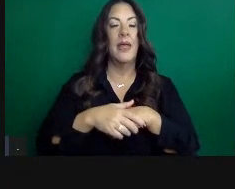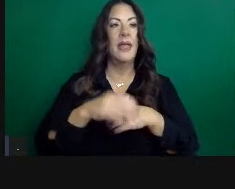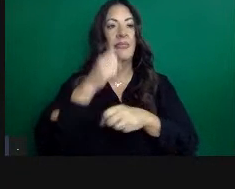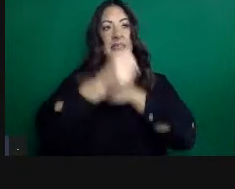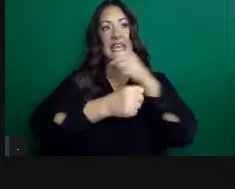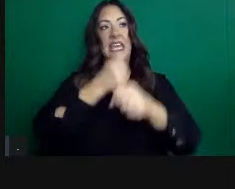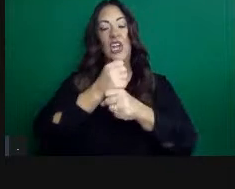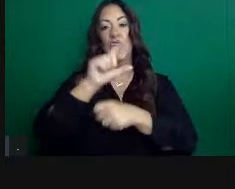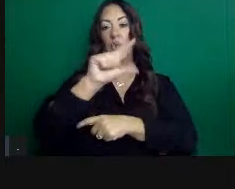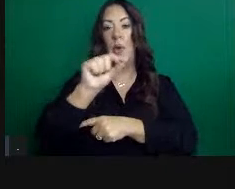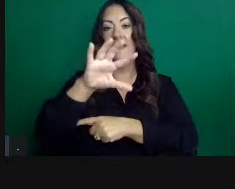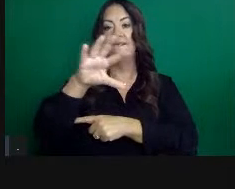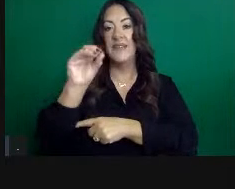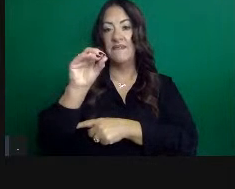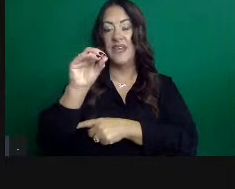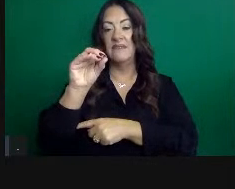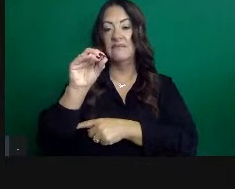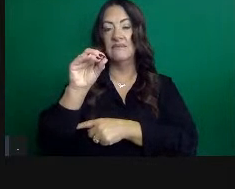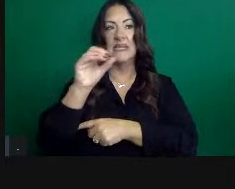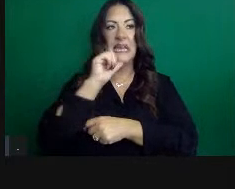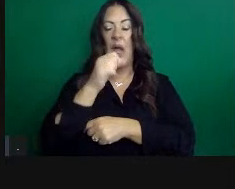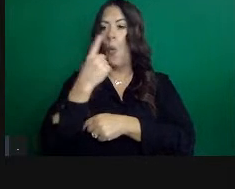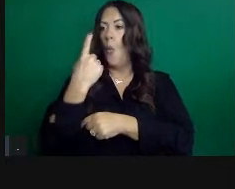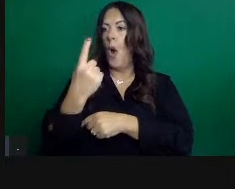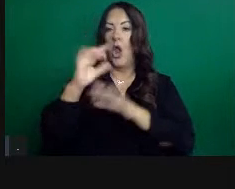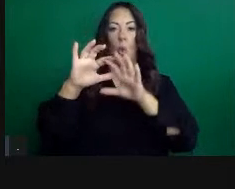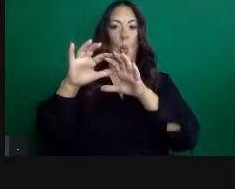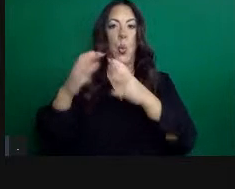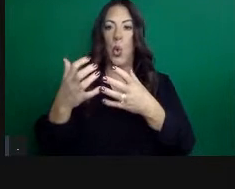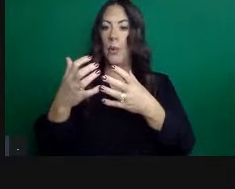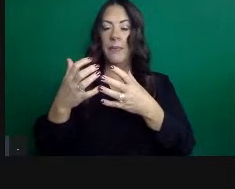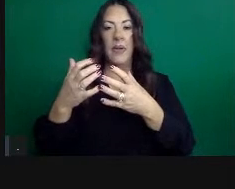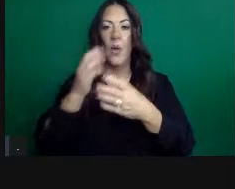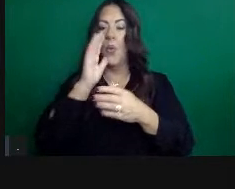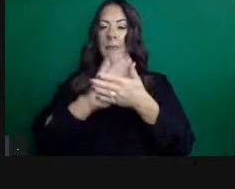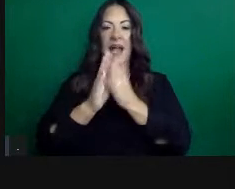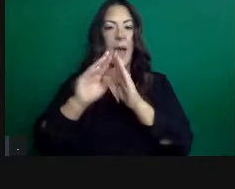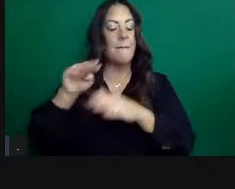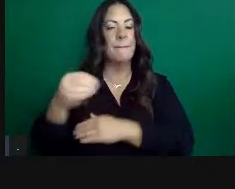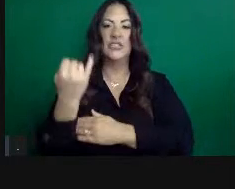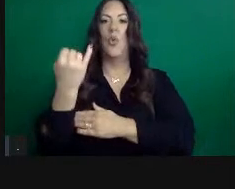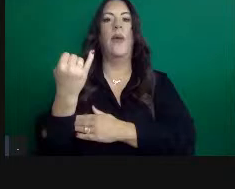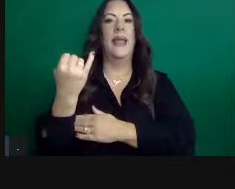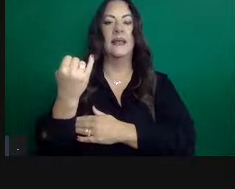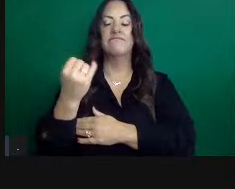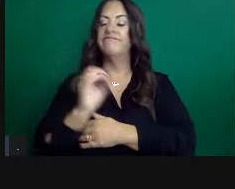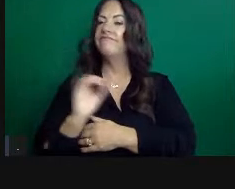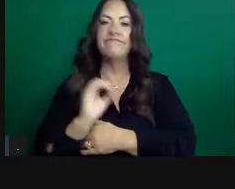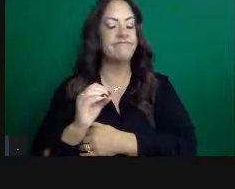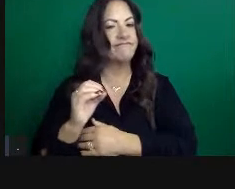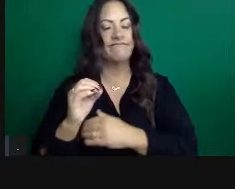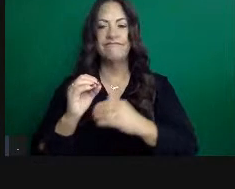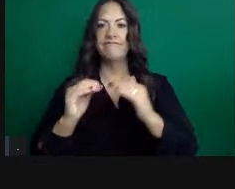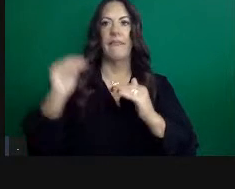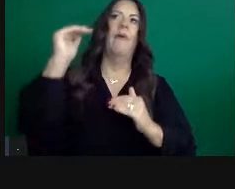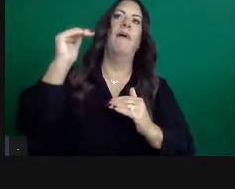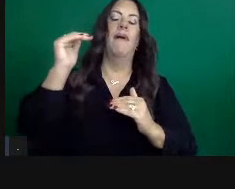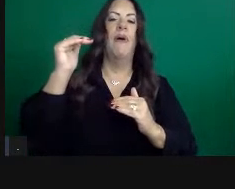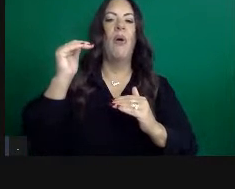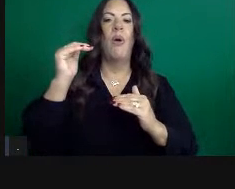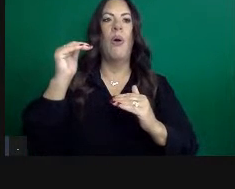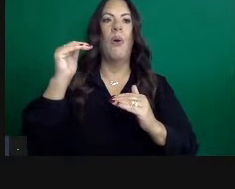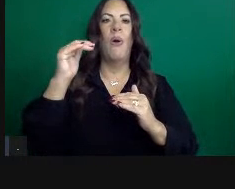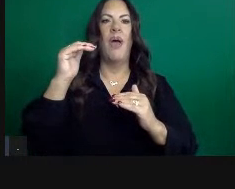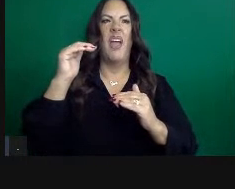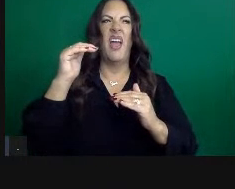no one group, by 2060 certainly, no one group will be a majority. All of us will be a minority, whether